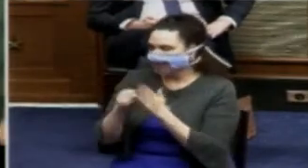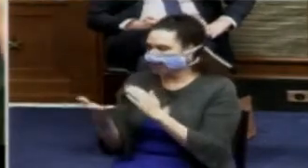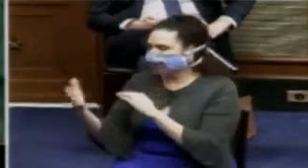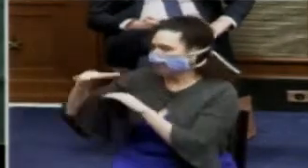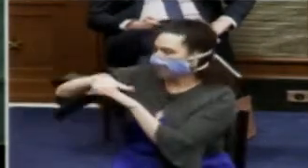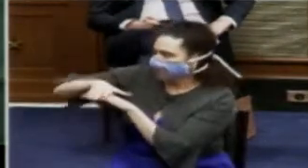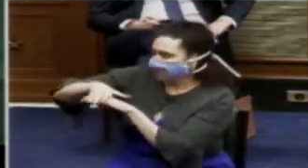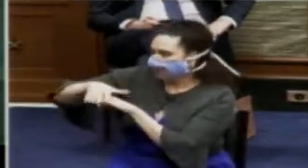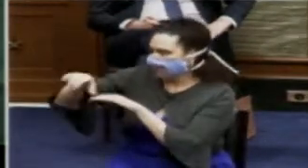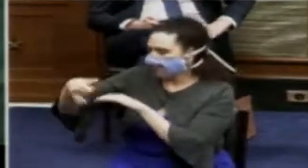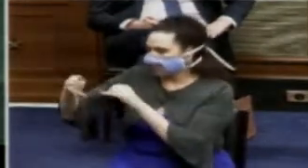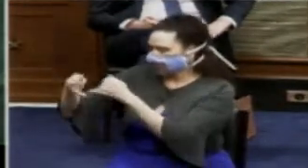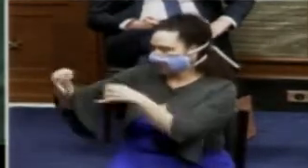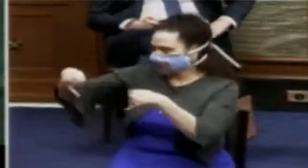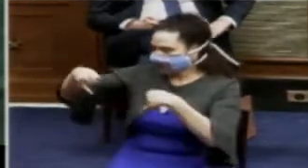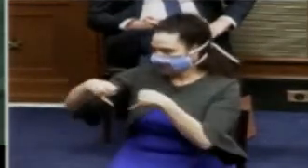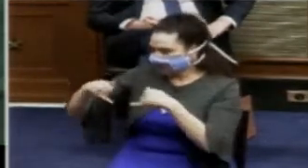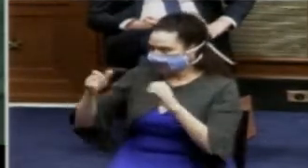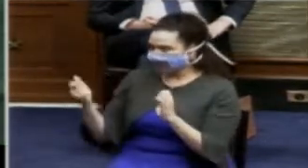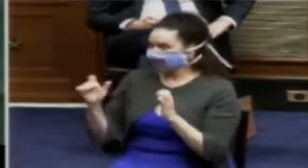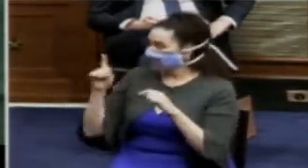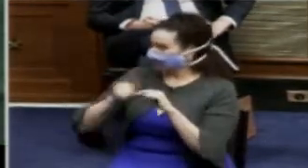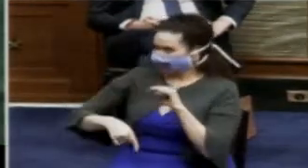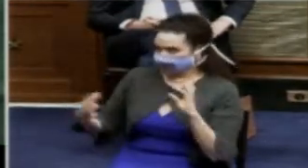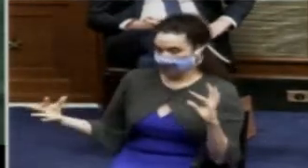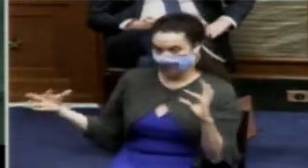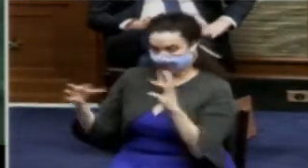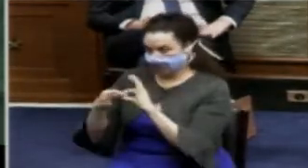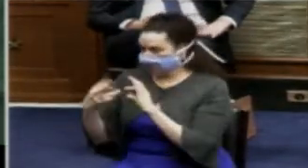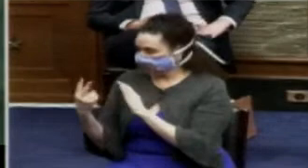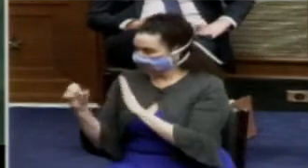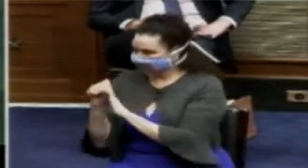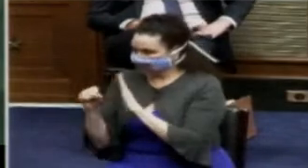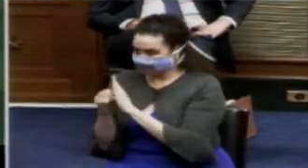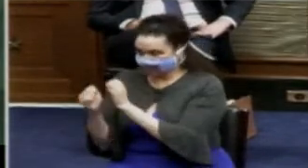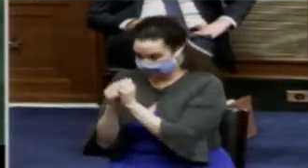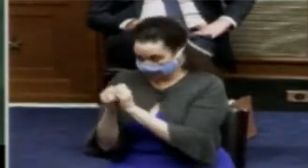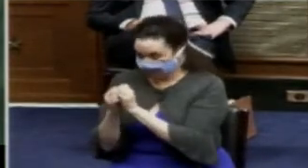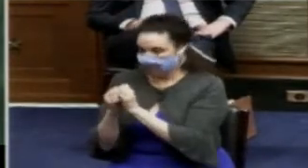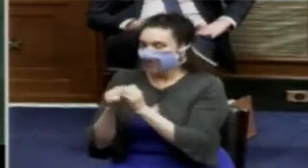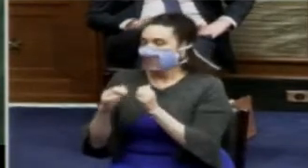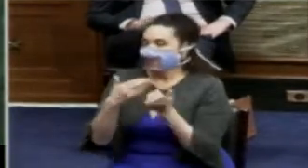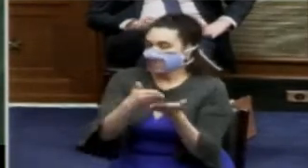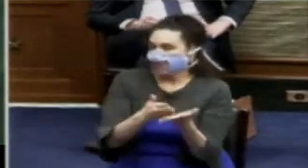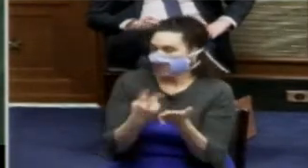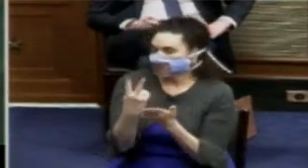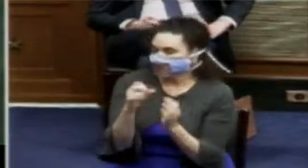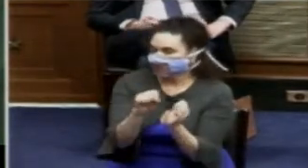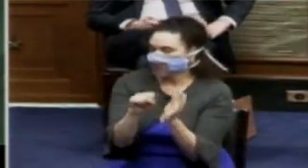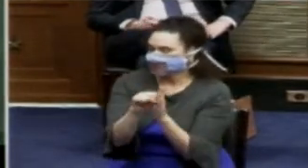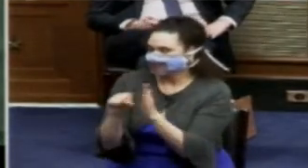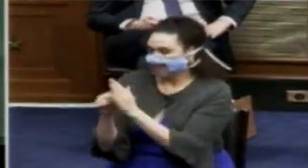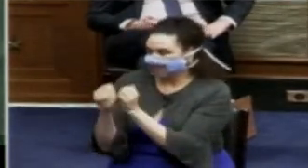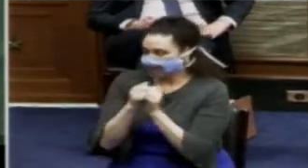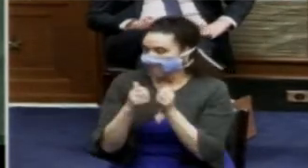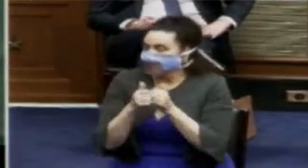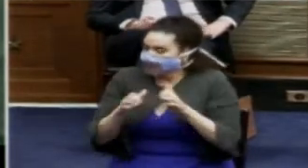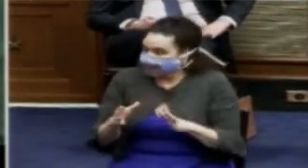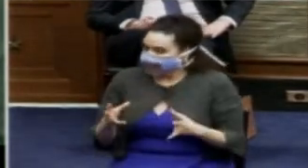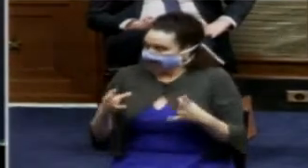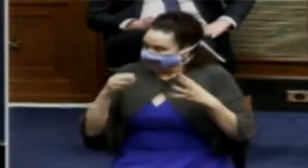by joining 2 states together or parts of states together without the consent of the legislatures of those states. Right.